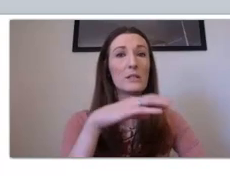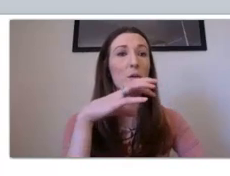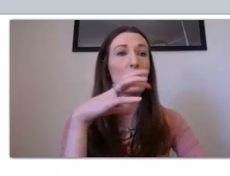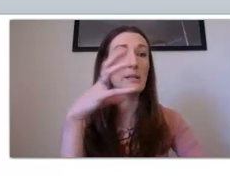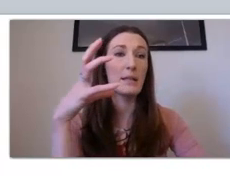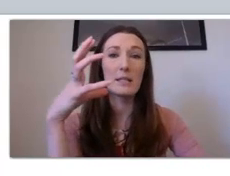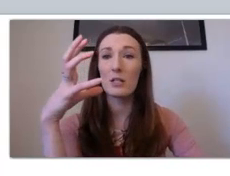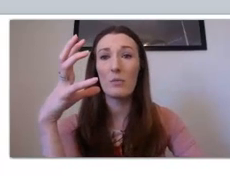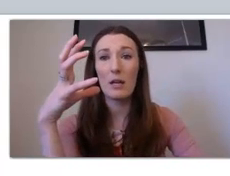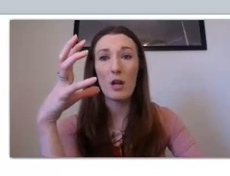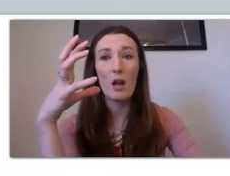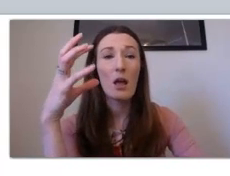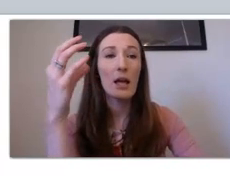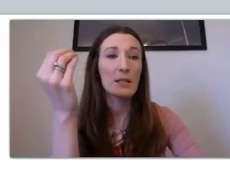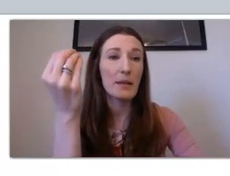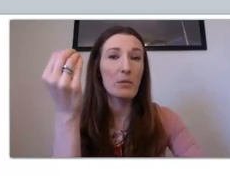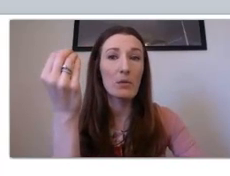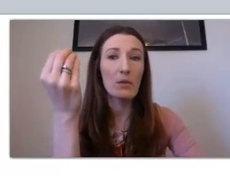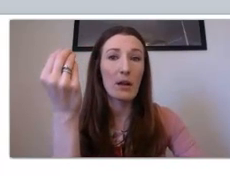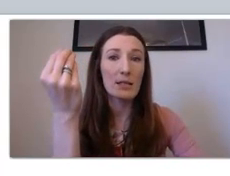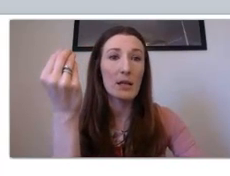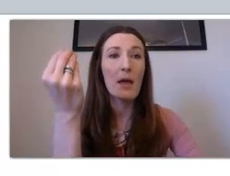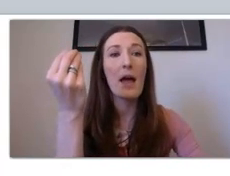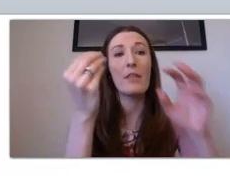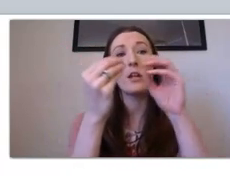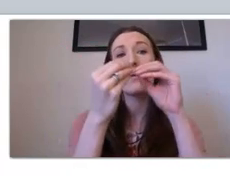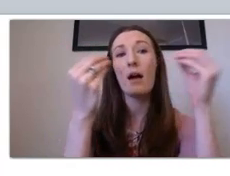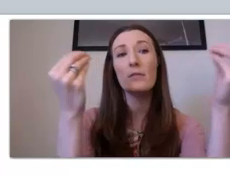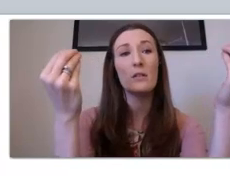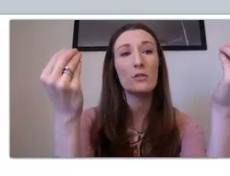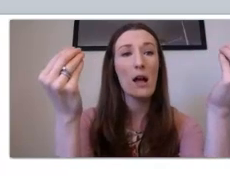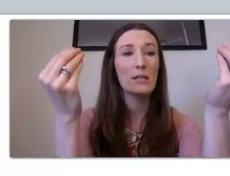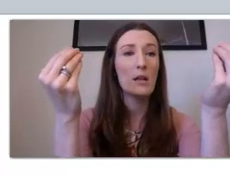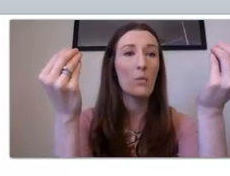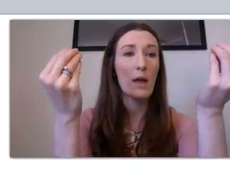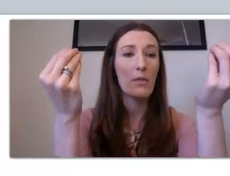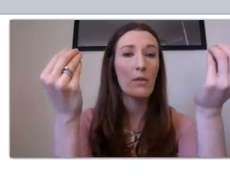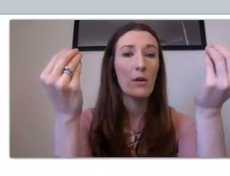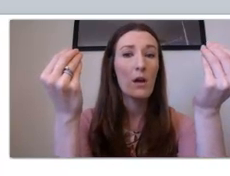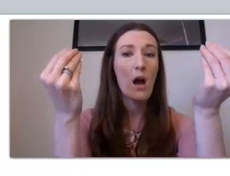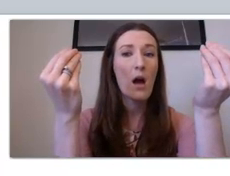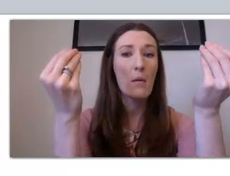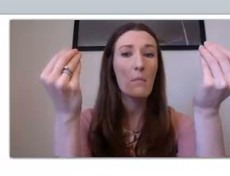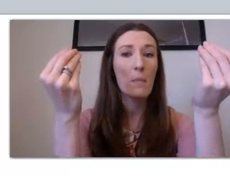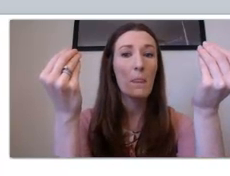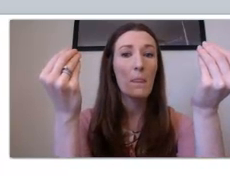are going to explain the situation, explain the rule or the custom, and then you have to contrast it with